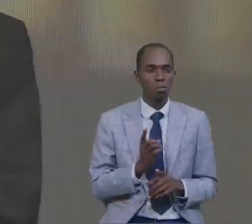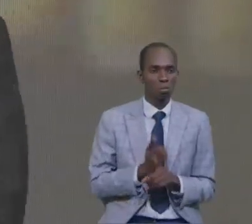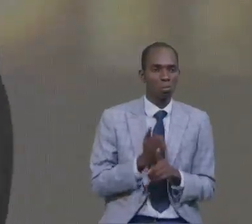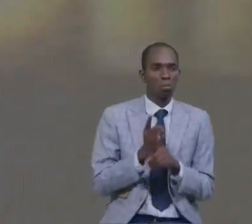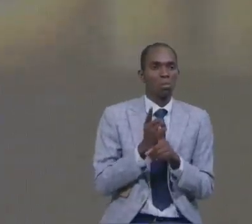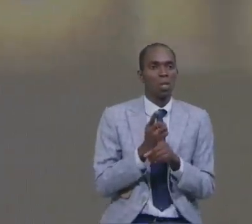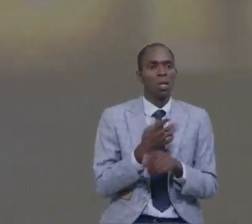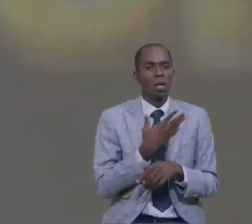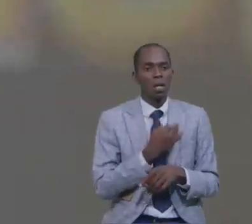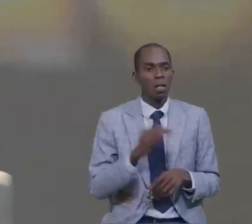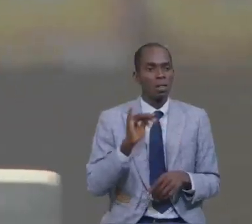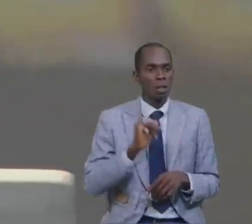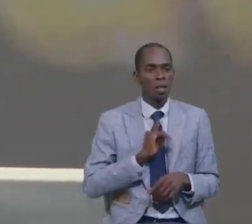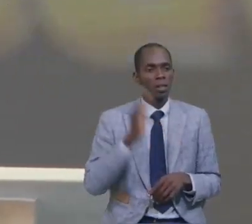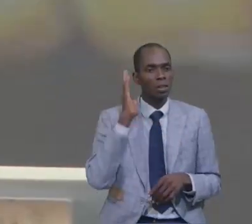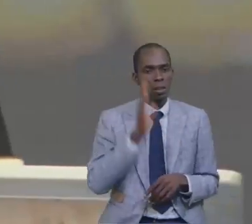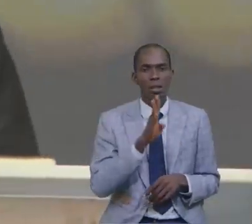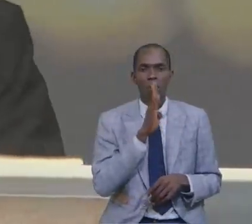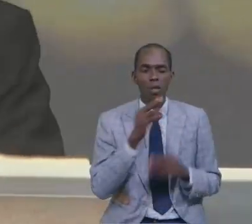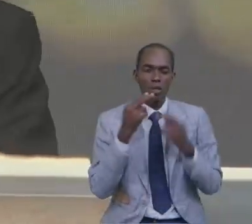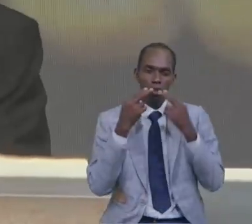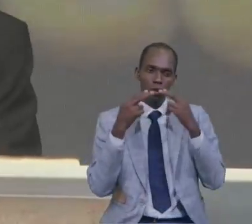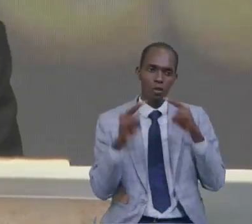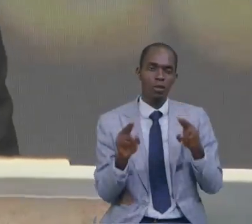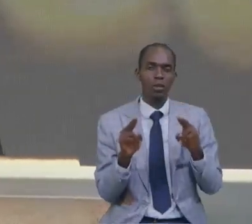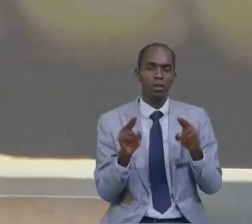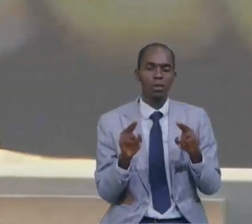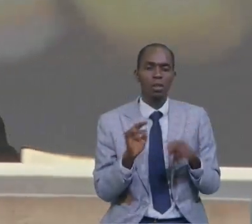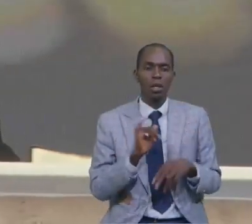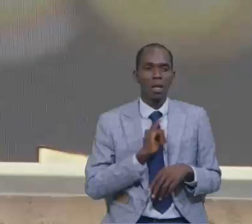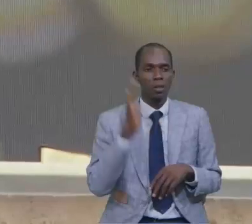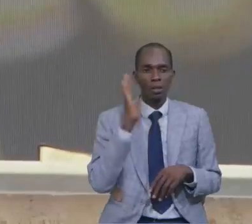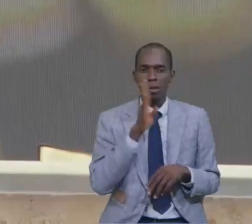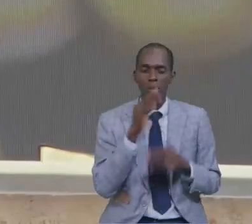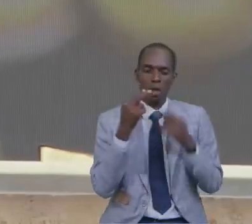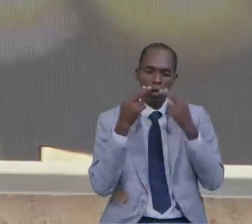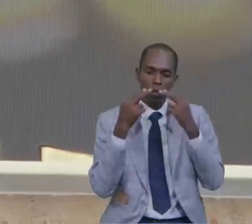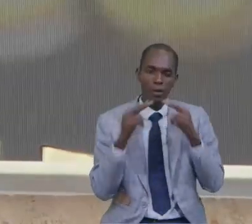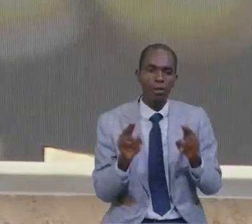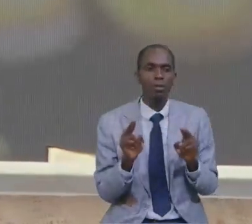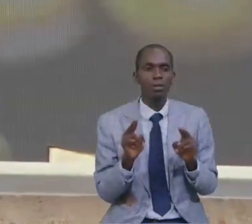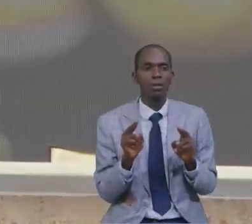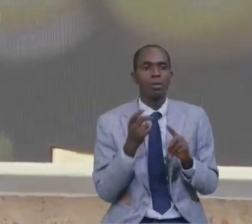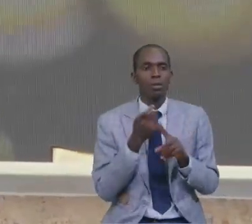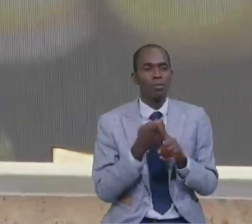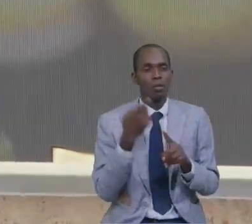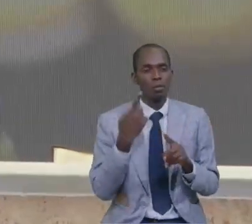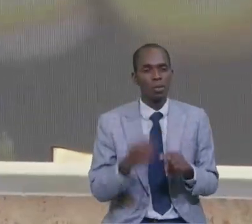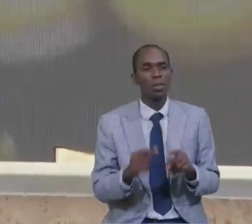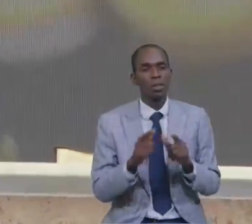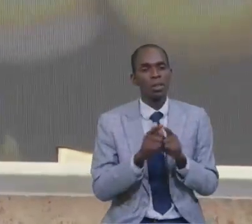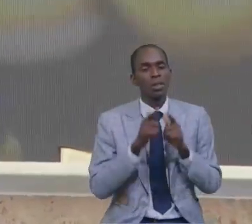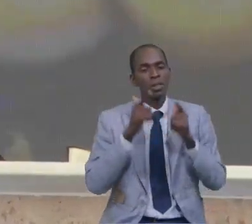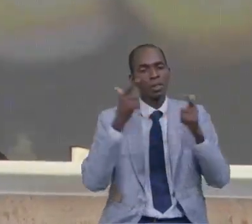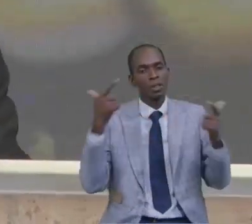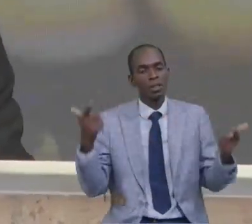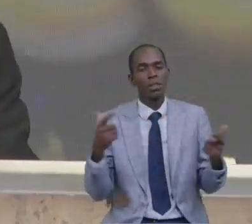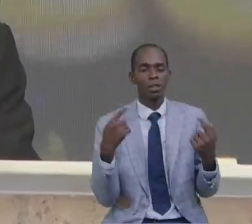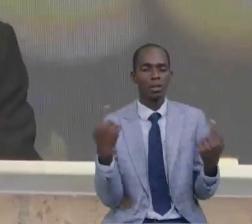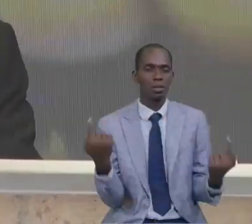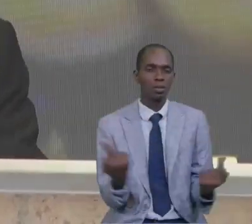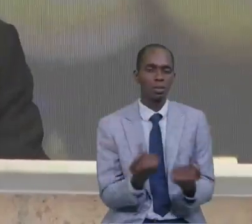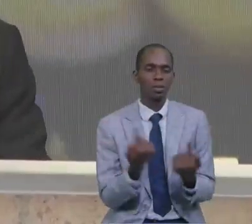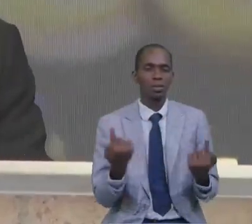the great transgression. Oh, is obedience based